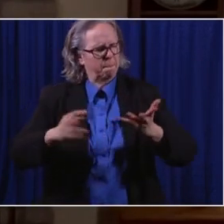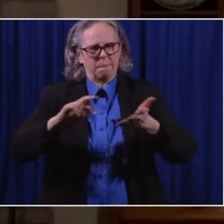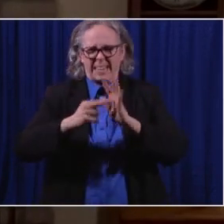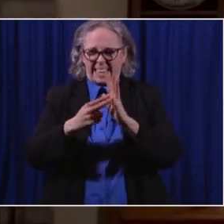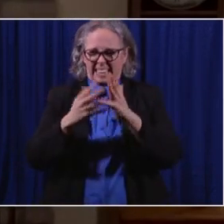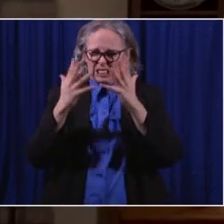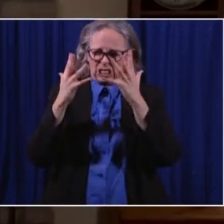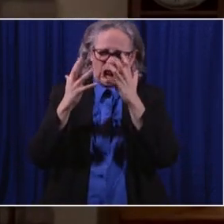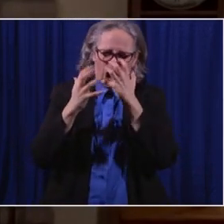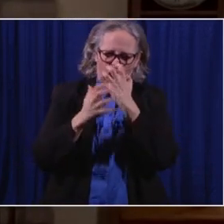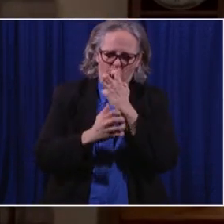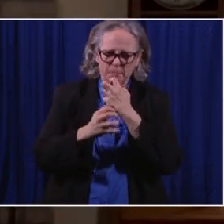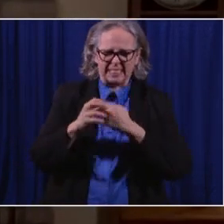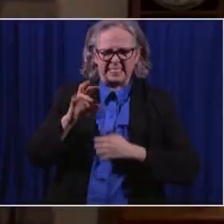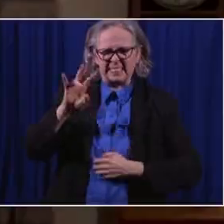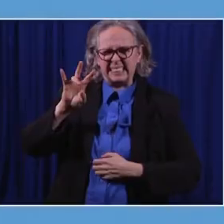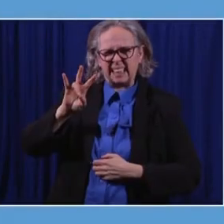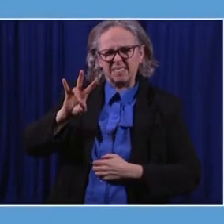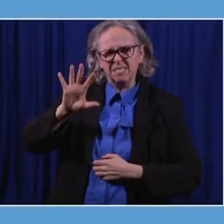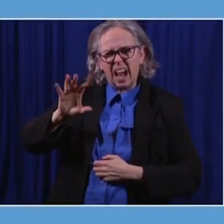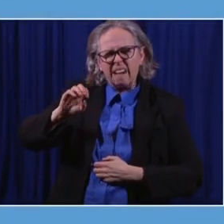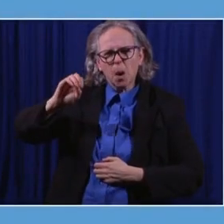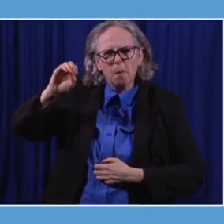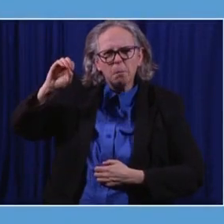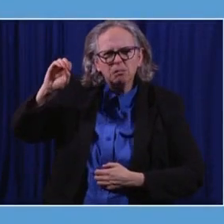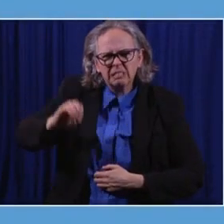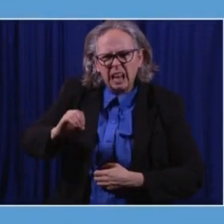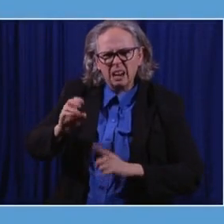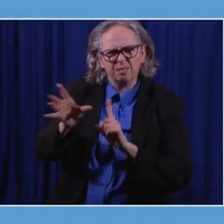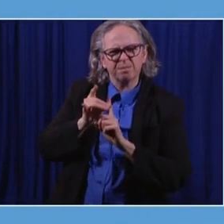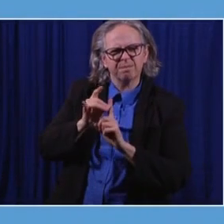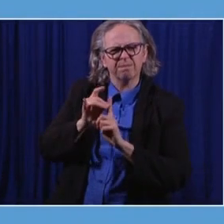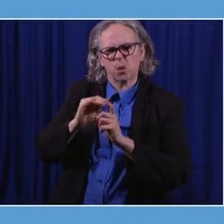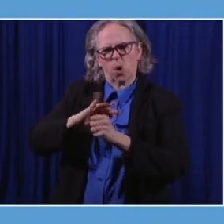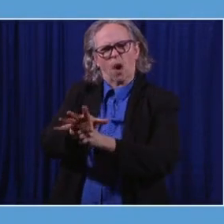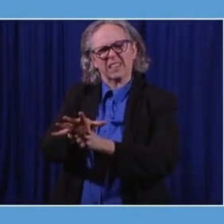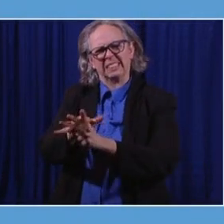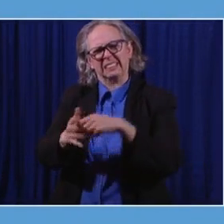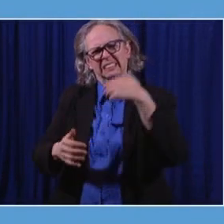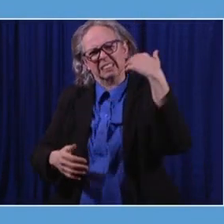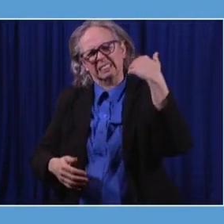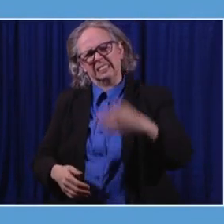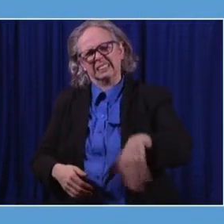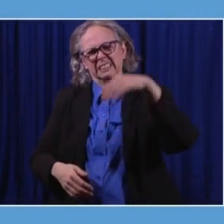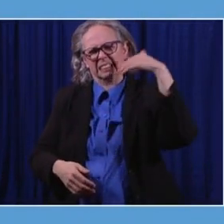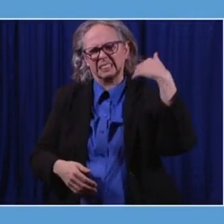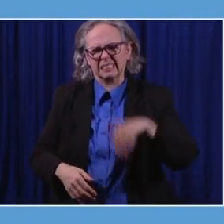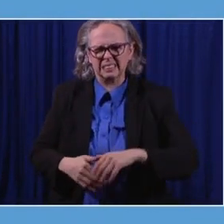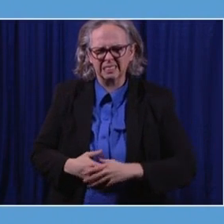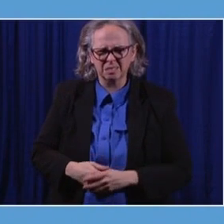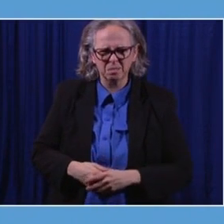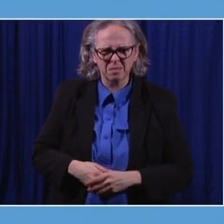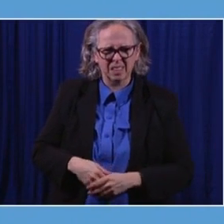as a percentage of all ICU patients. So, the question we're asked, what percentage in that